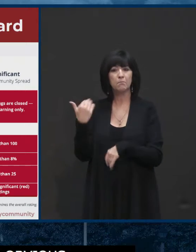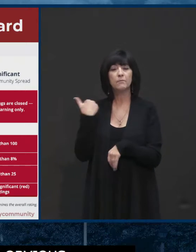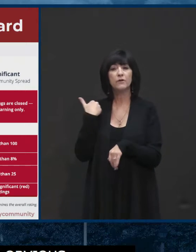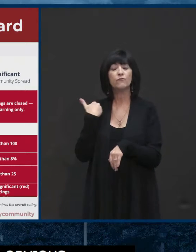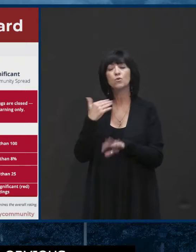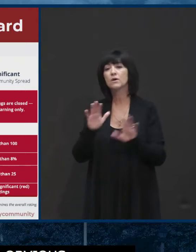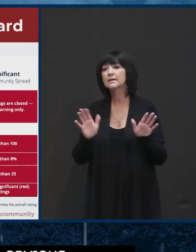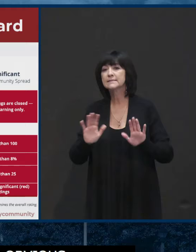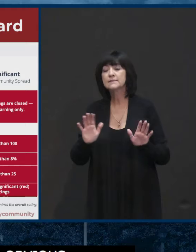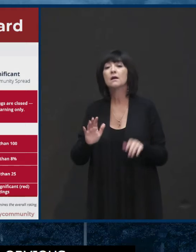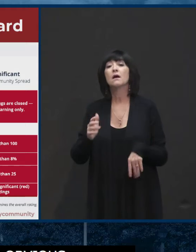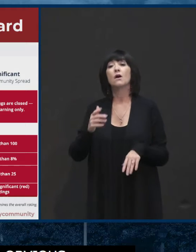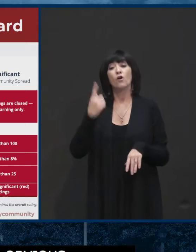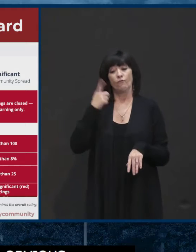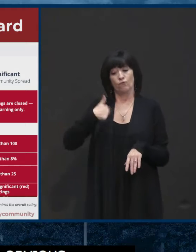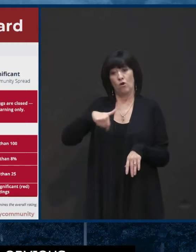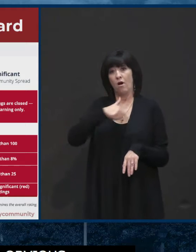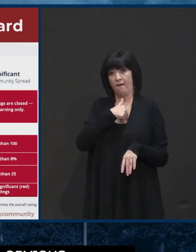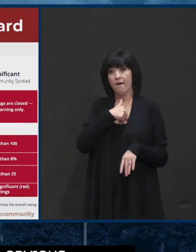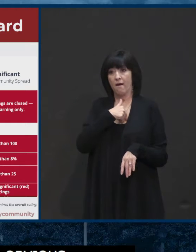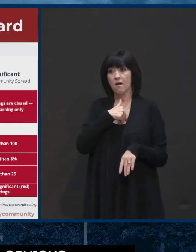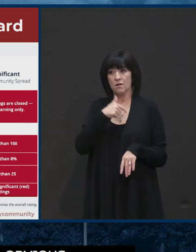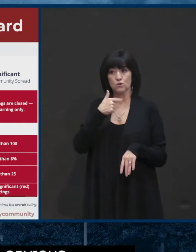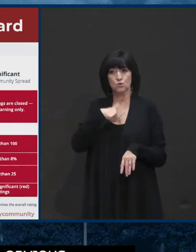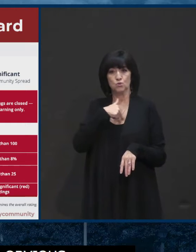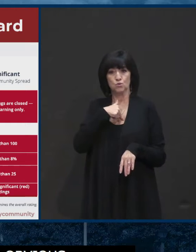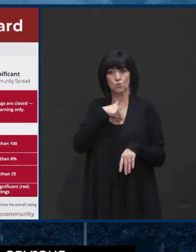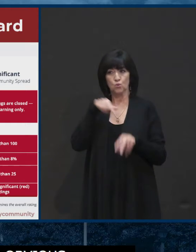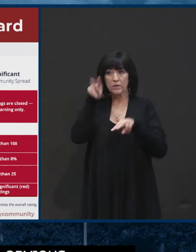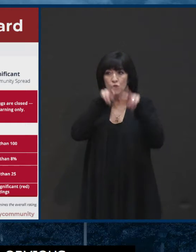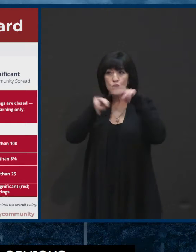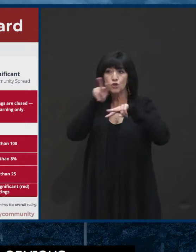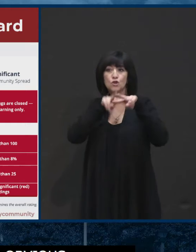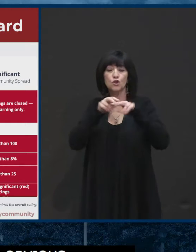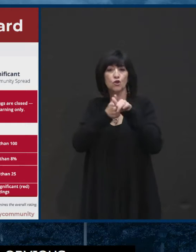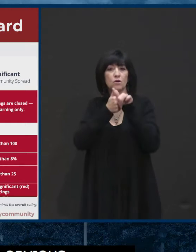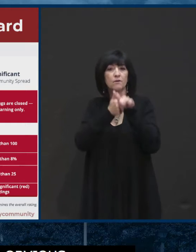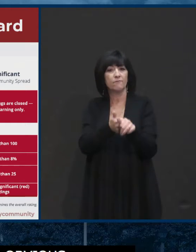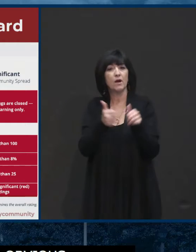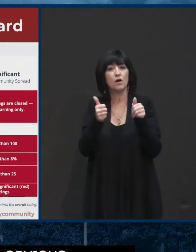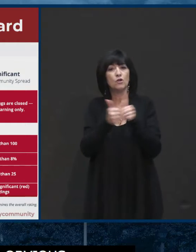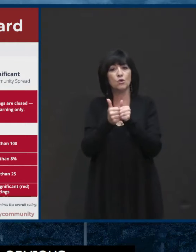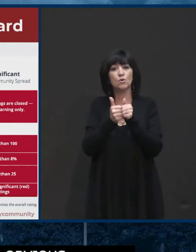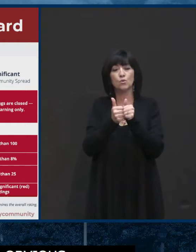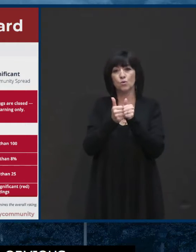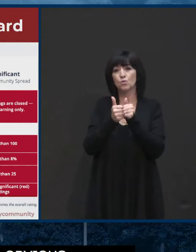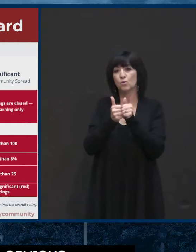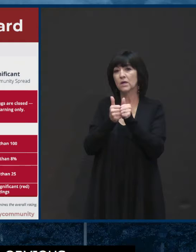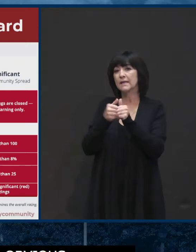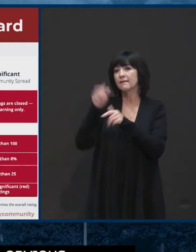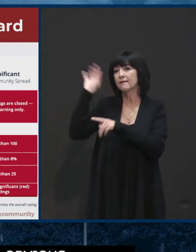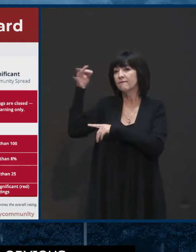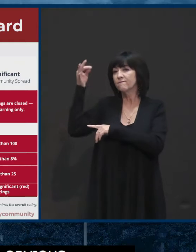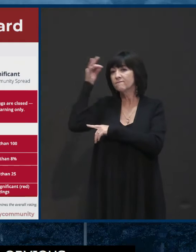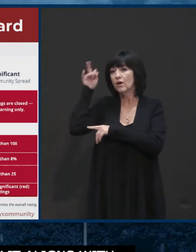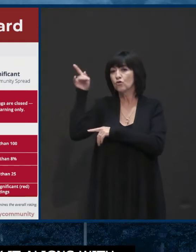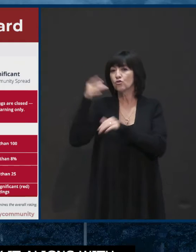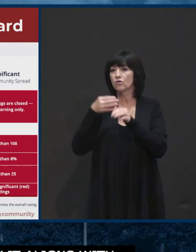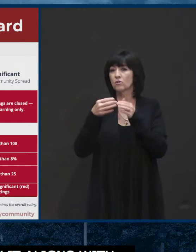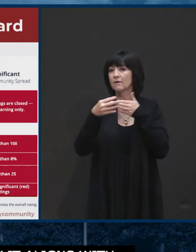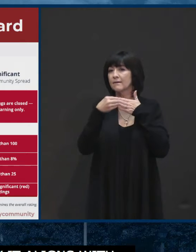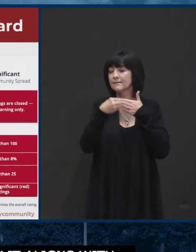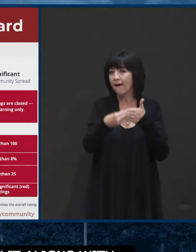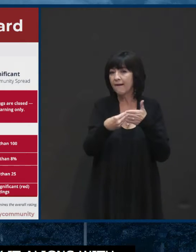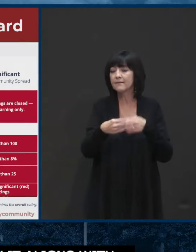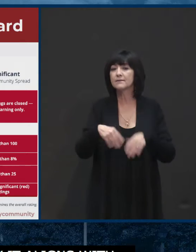that not only it aligns with federal guidance, but also that we feel it best reflects levels of